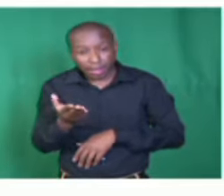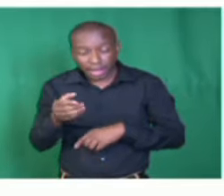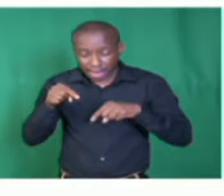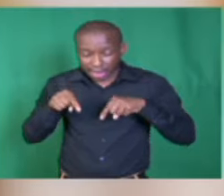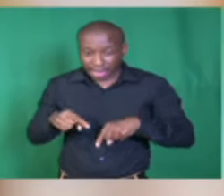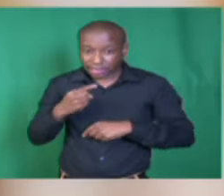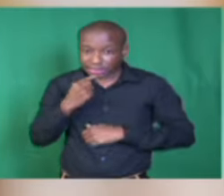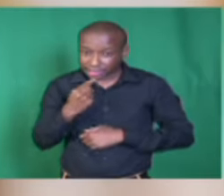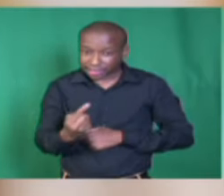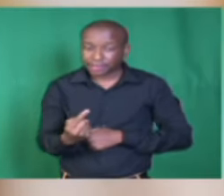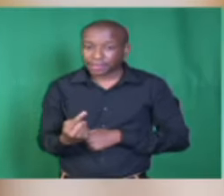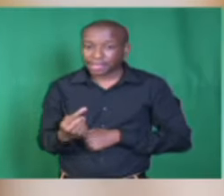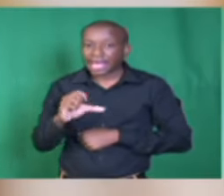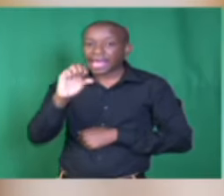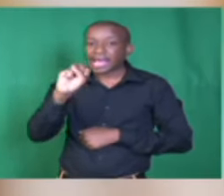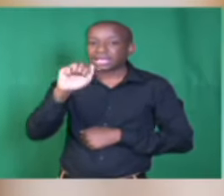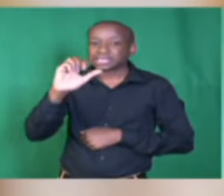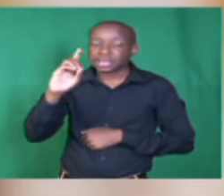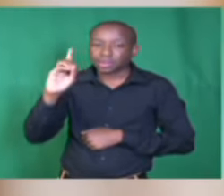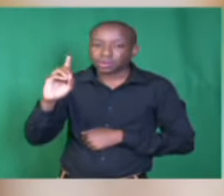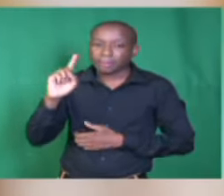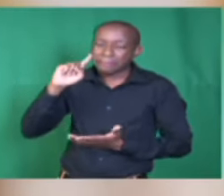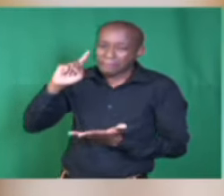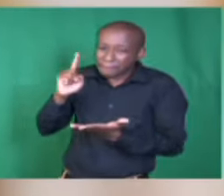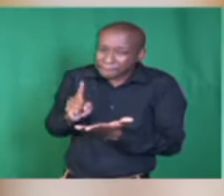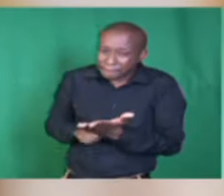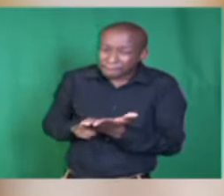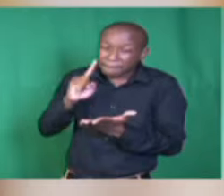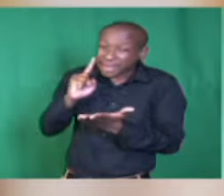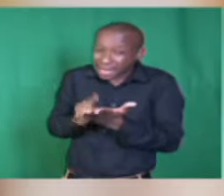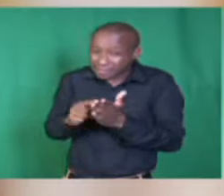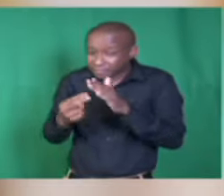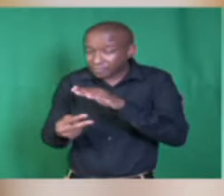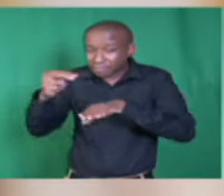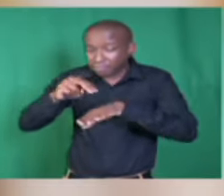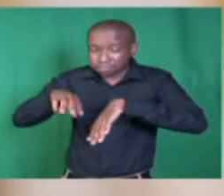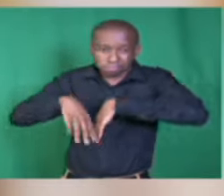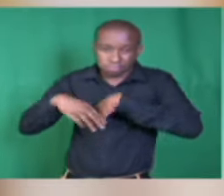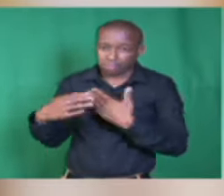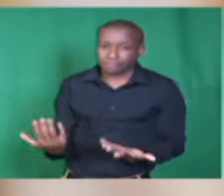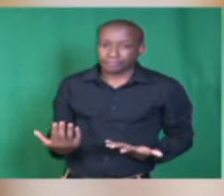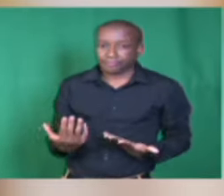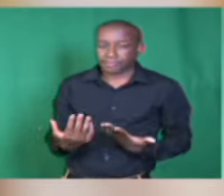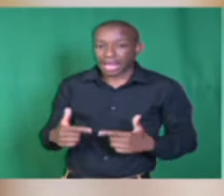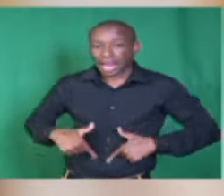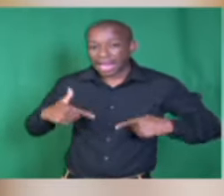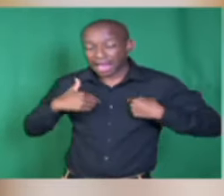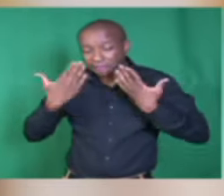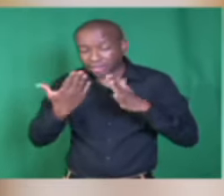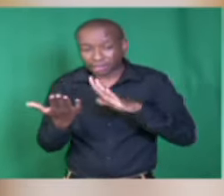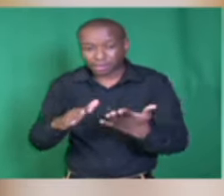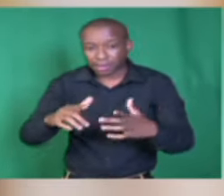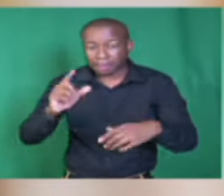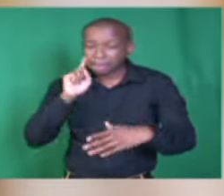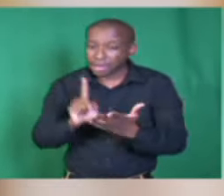have said Sadducees did not believe in the resurrection or life after